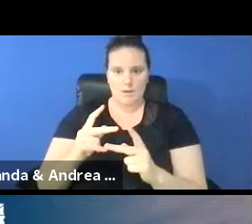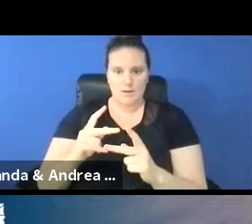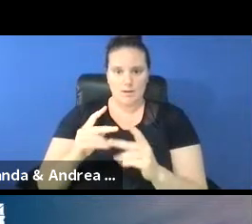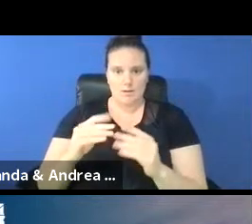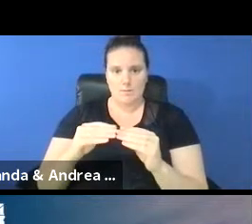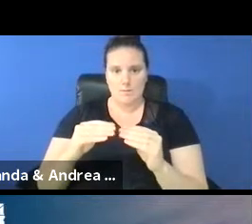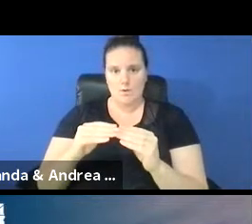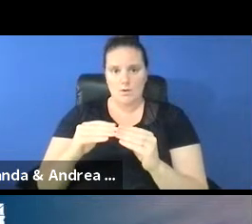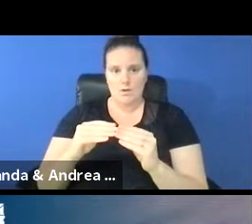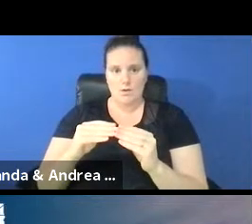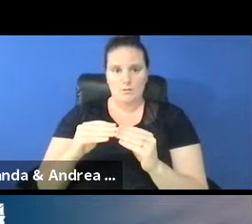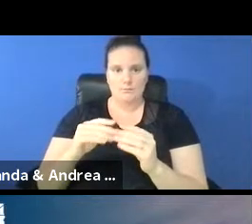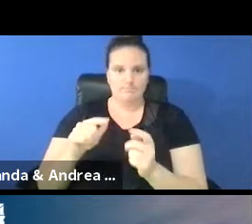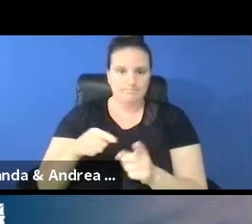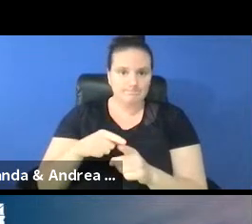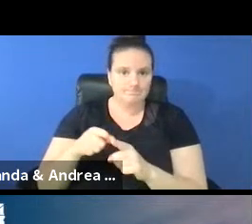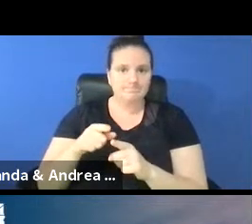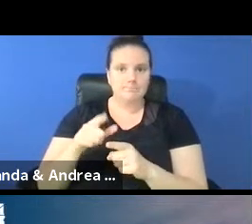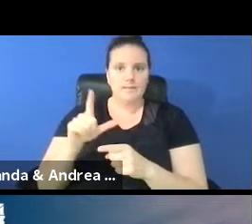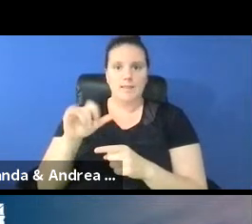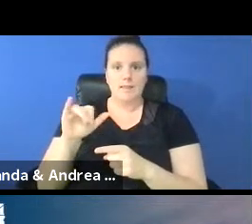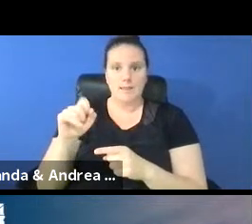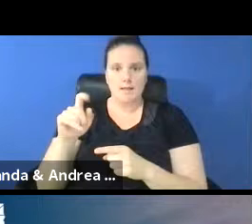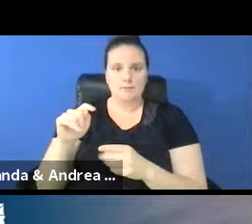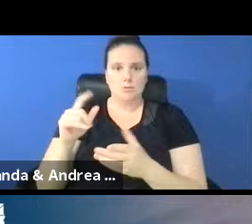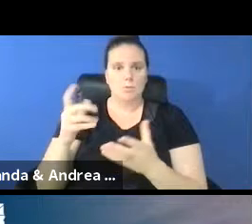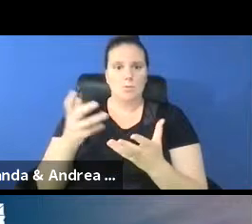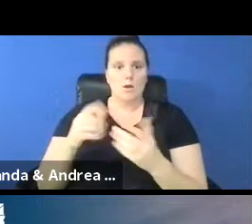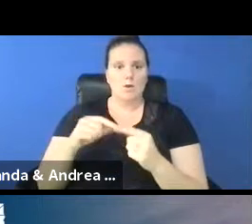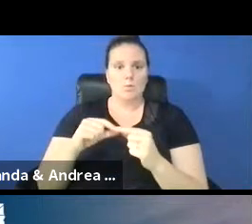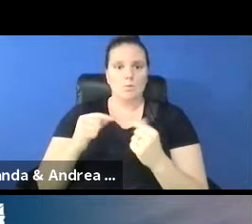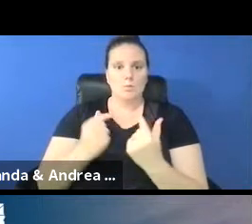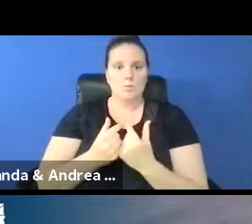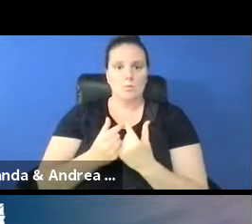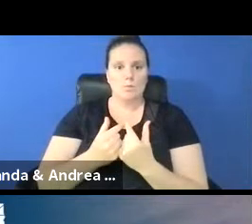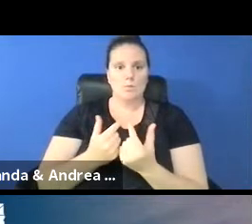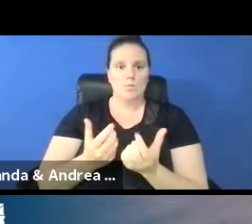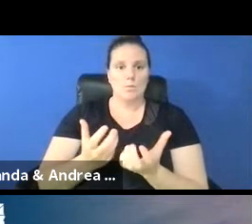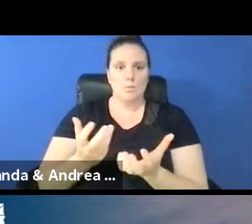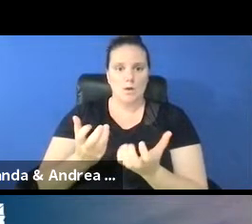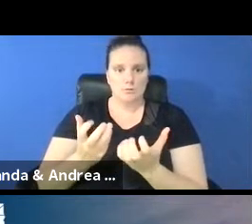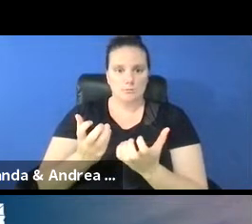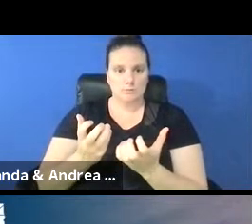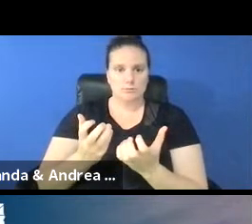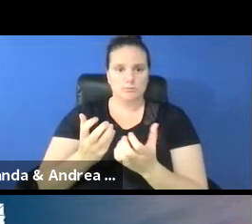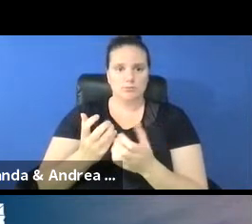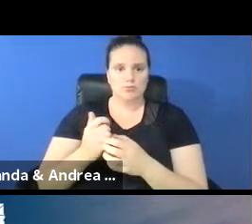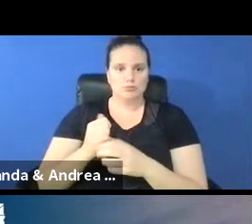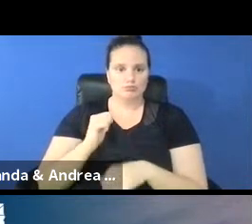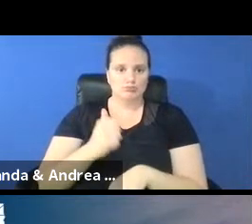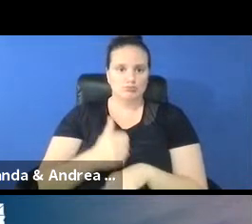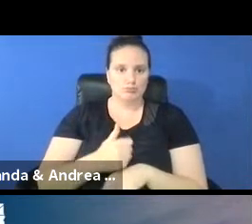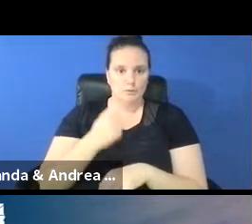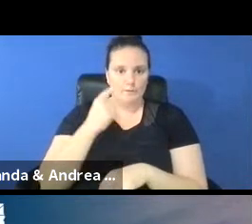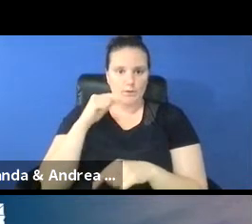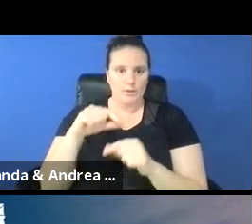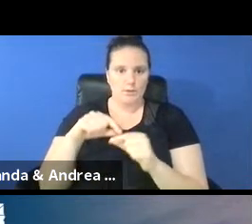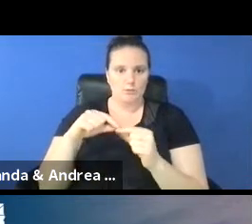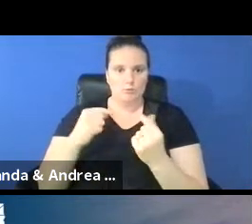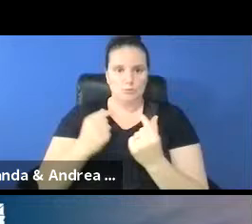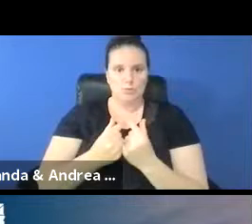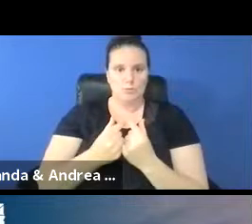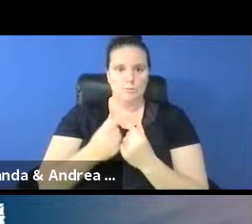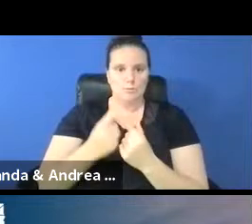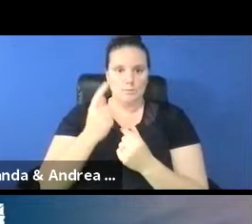more kind of refined list of what that subgroup would like to put up to this group for consideration